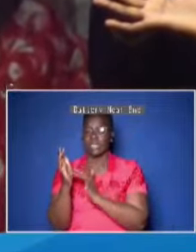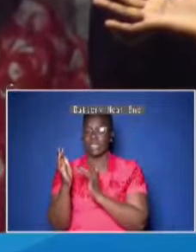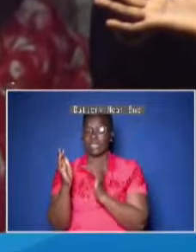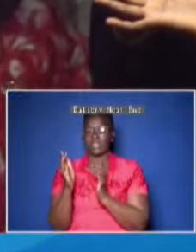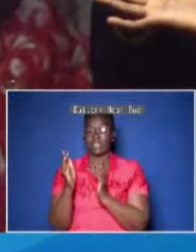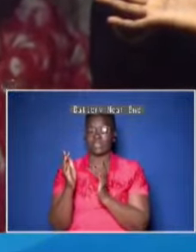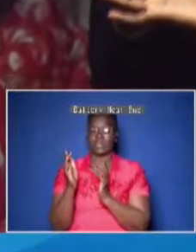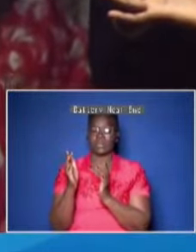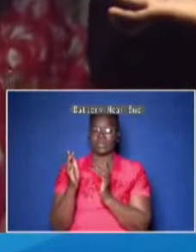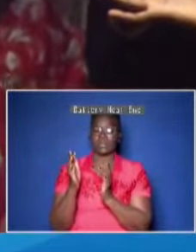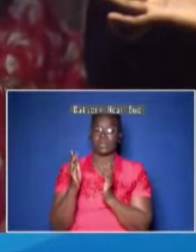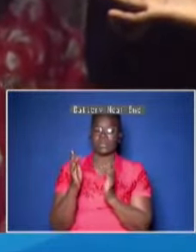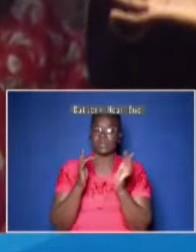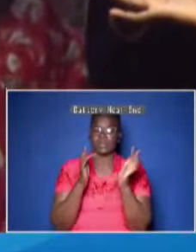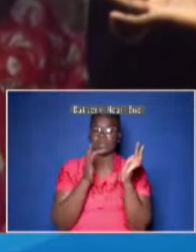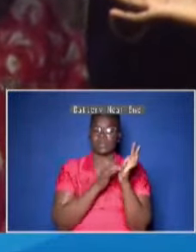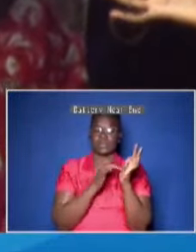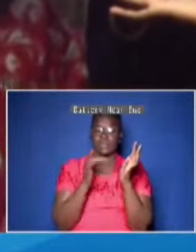Jesus